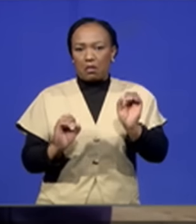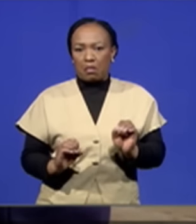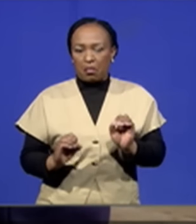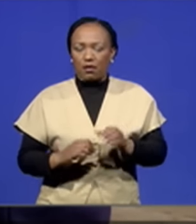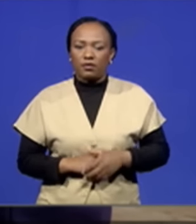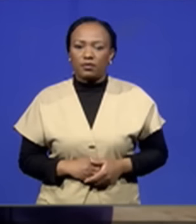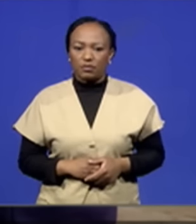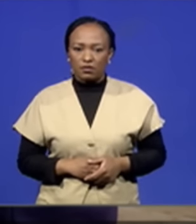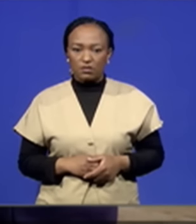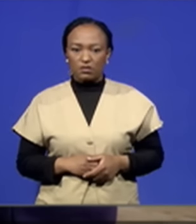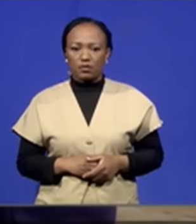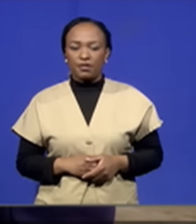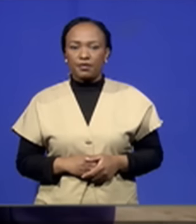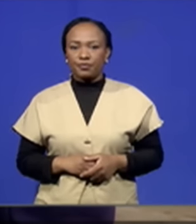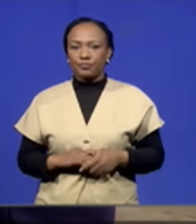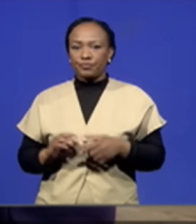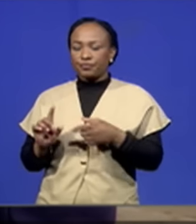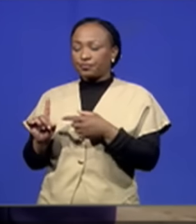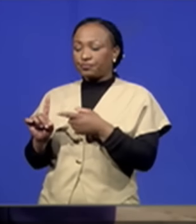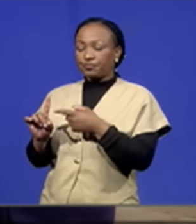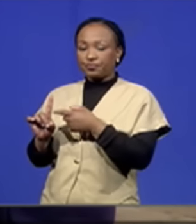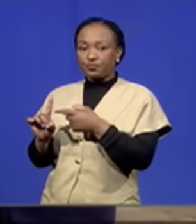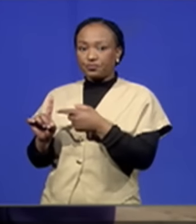Willem Koper wa dingwaga di le 52 yo e leng